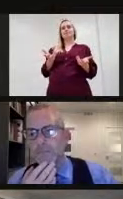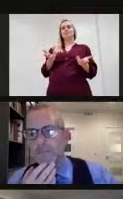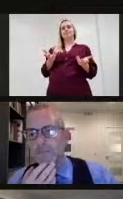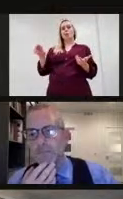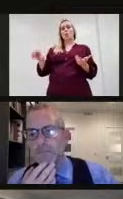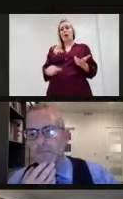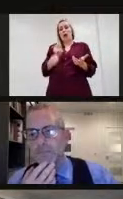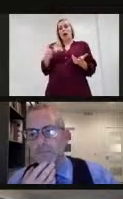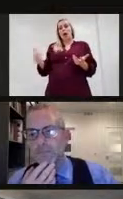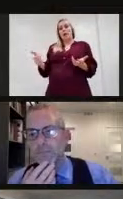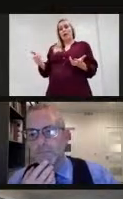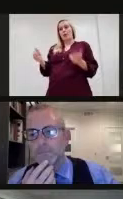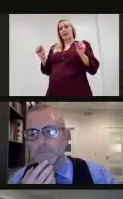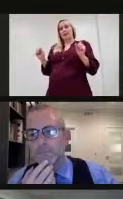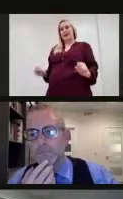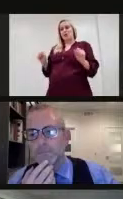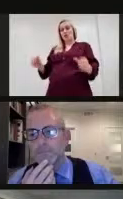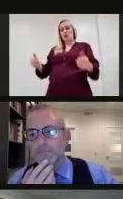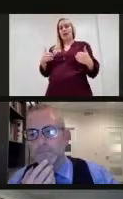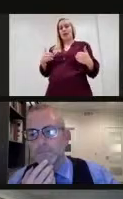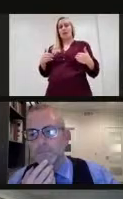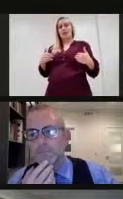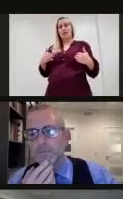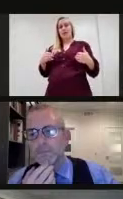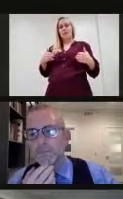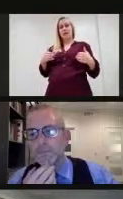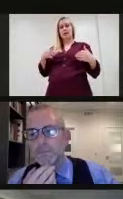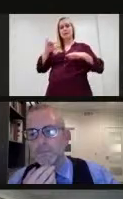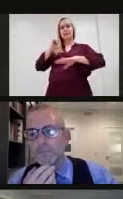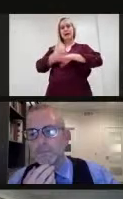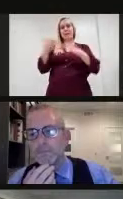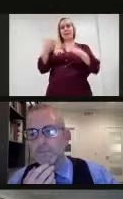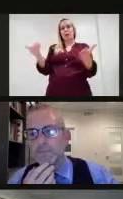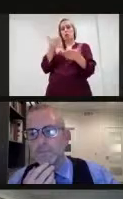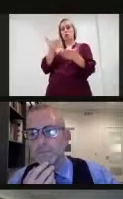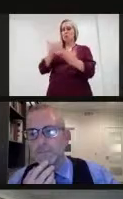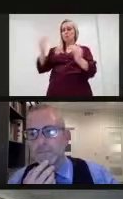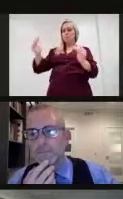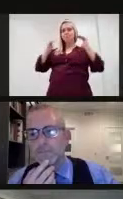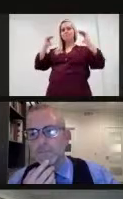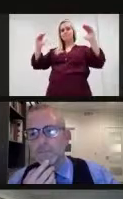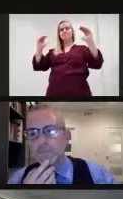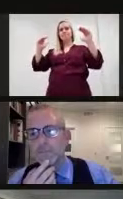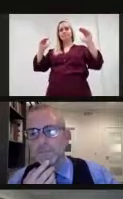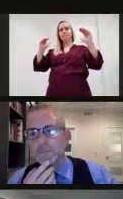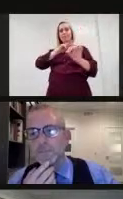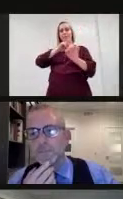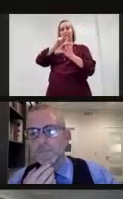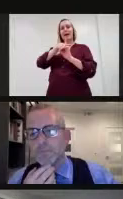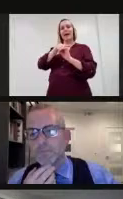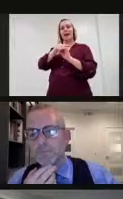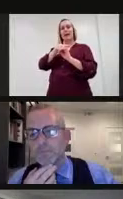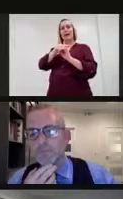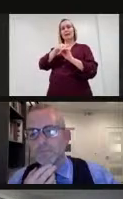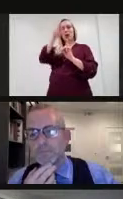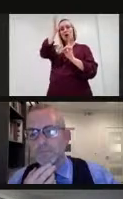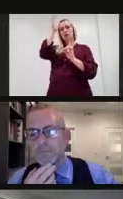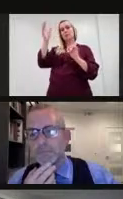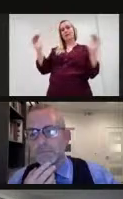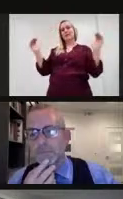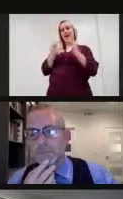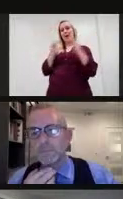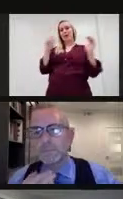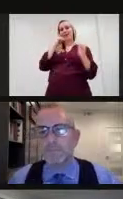potential we have by keeping a new benchmark and applying the principle of equity to lift